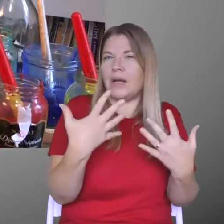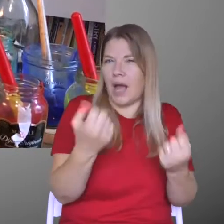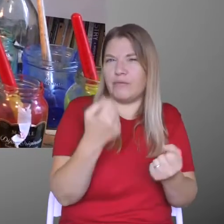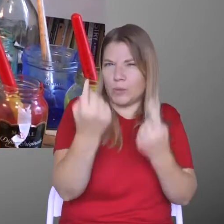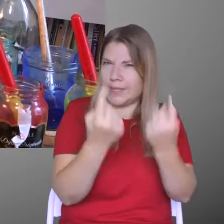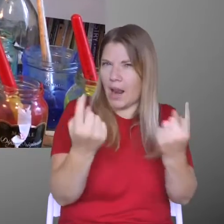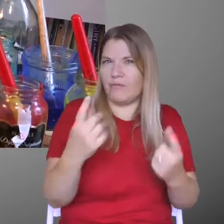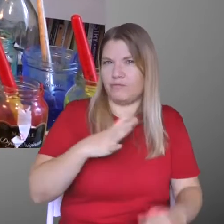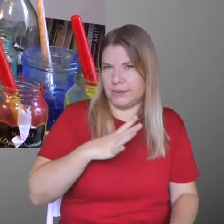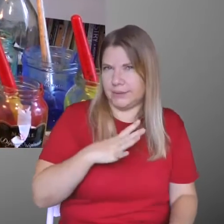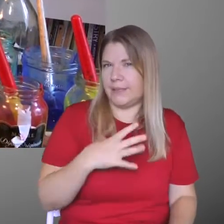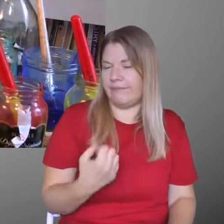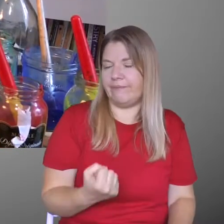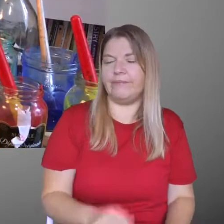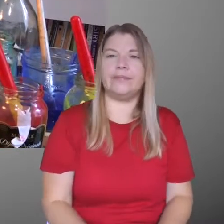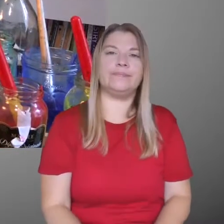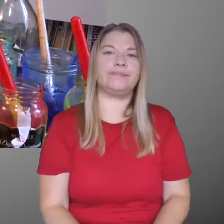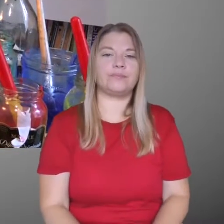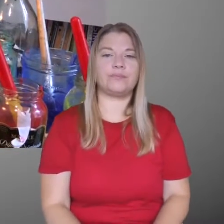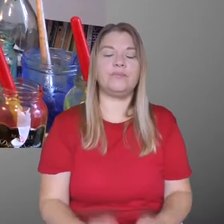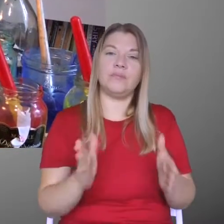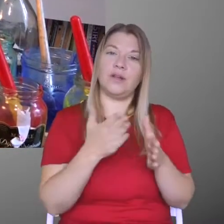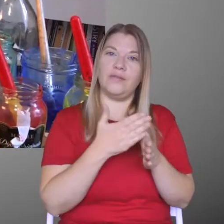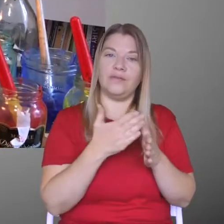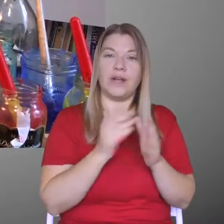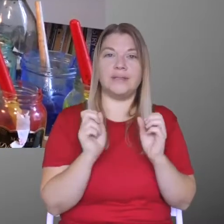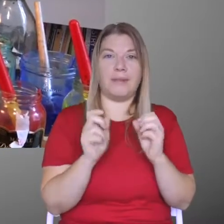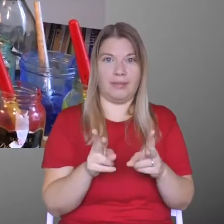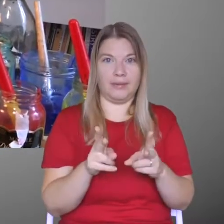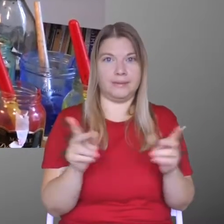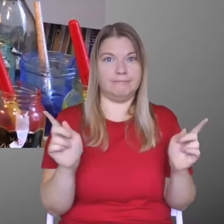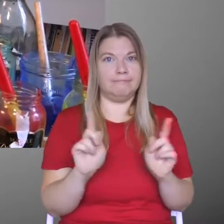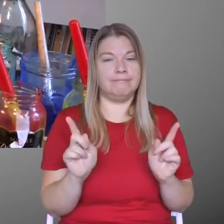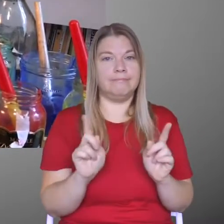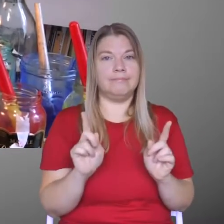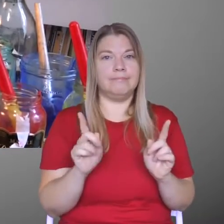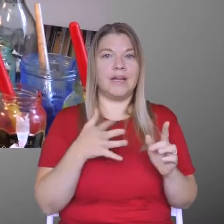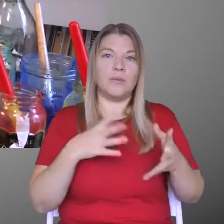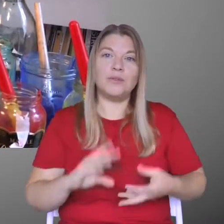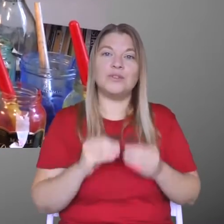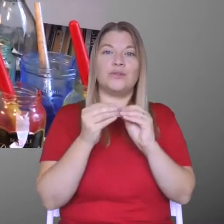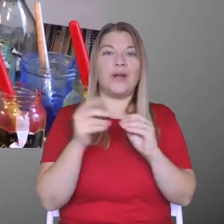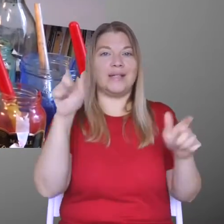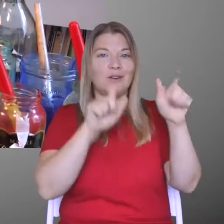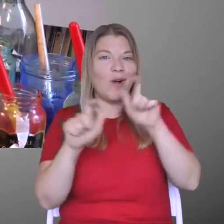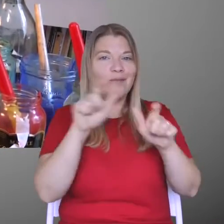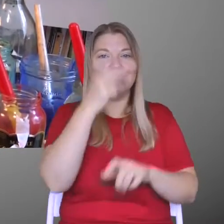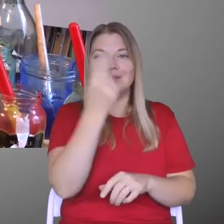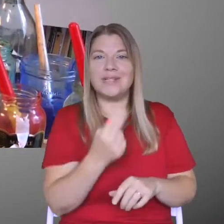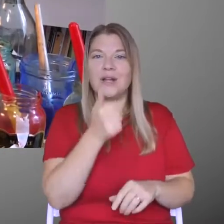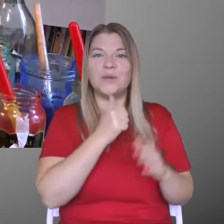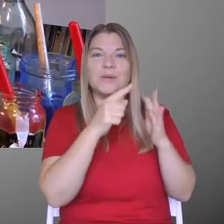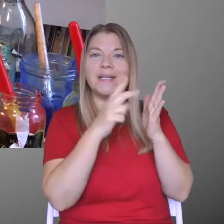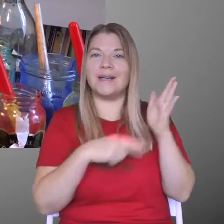Okay, so the one that we're going to do, which involves trying to make a nice colourful design in ink, we are going to need